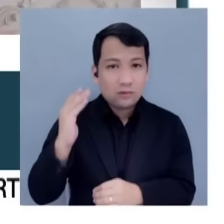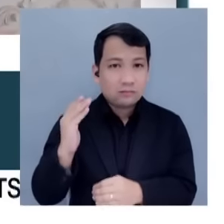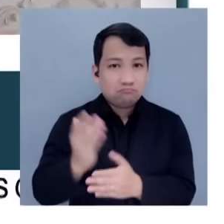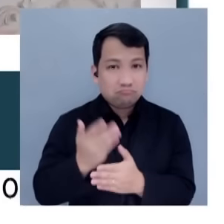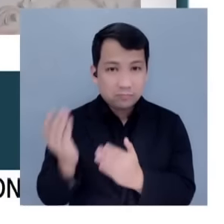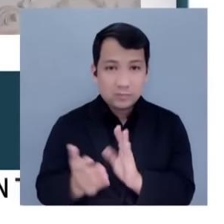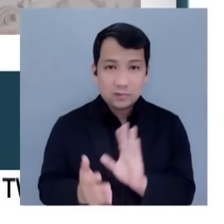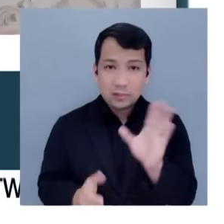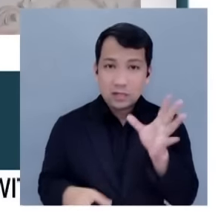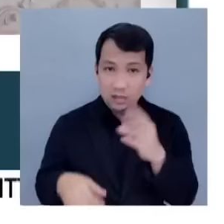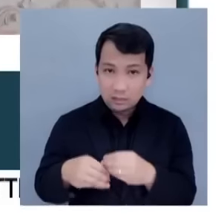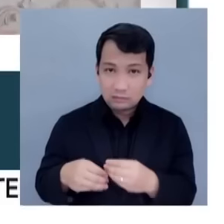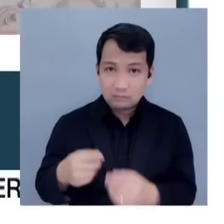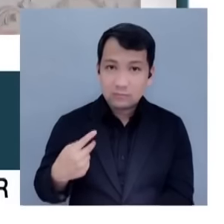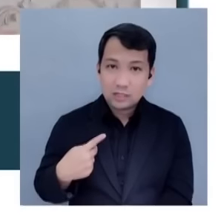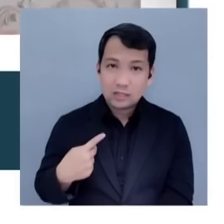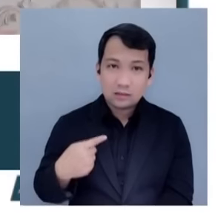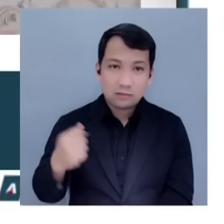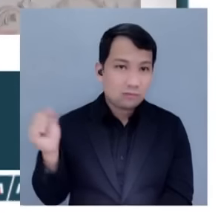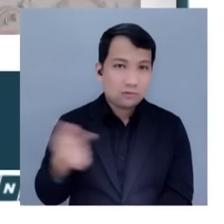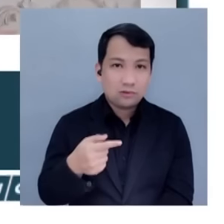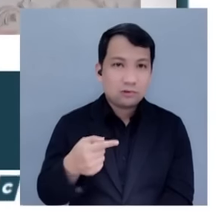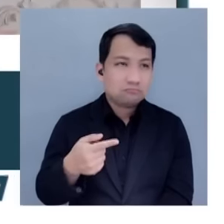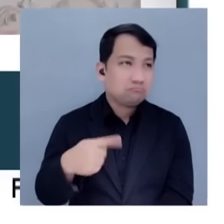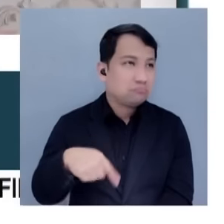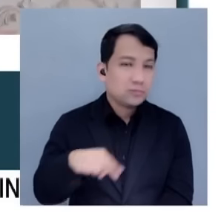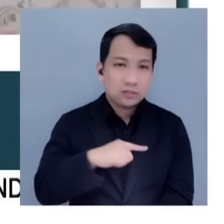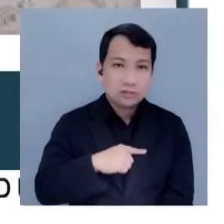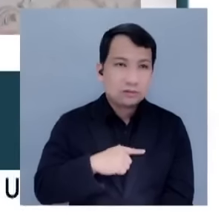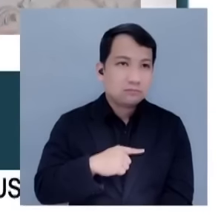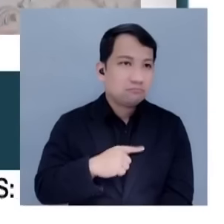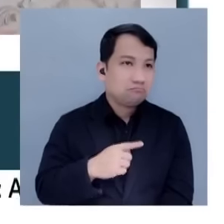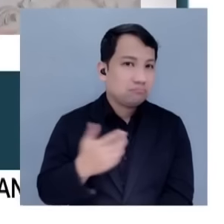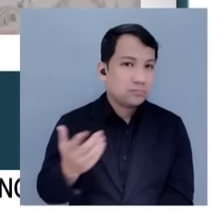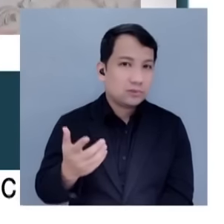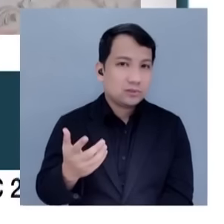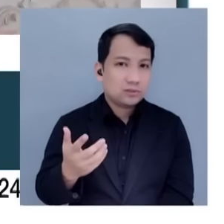this really absurd, horribly,